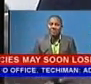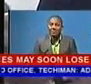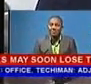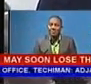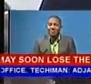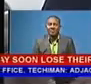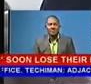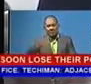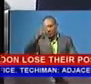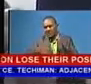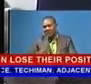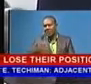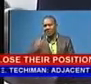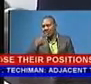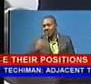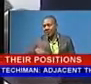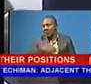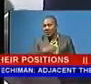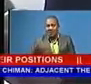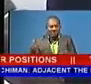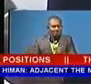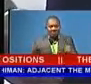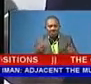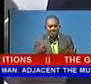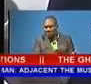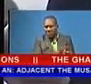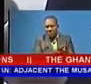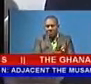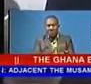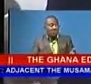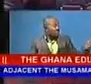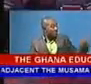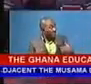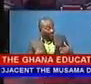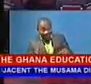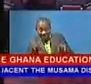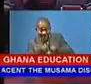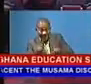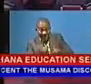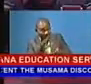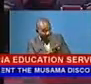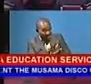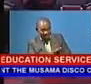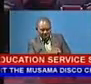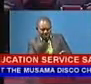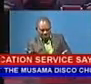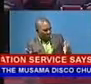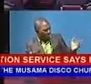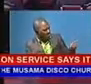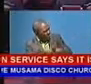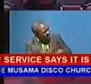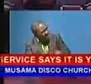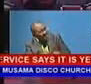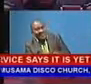The court has ruled that we are entitled to tender these documents. They have in their possession the same documents. They have in their possession